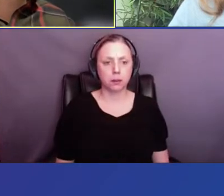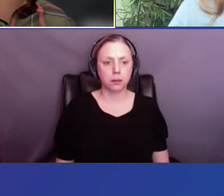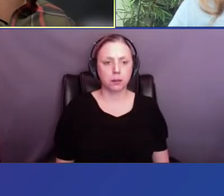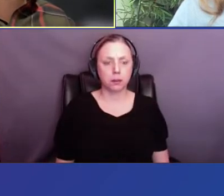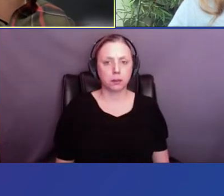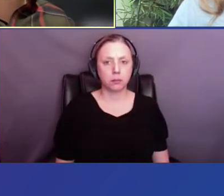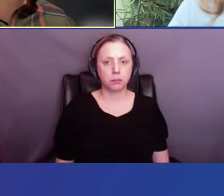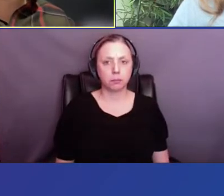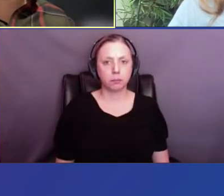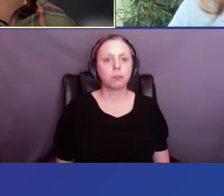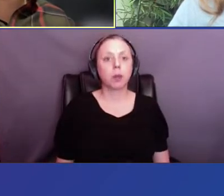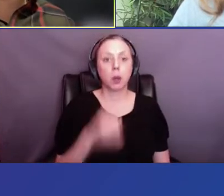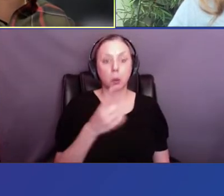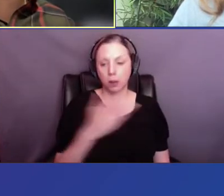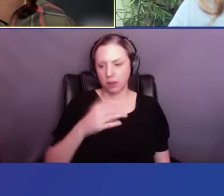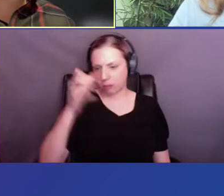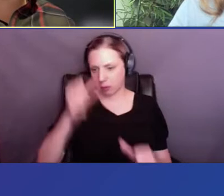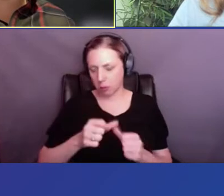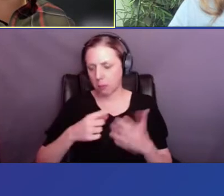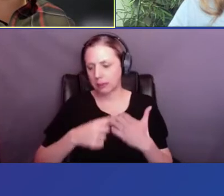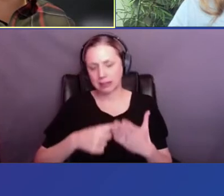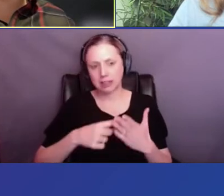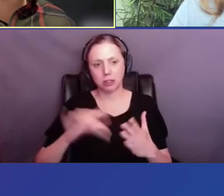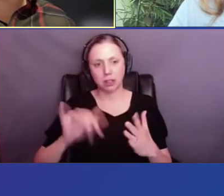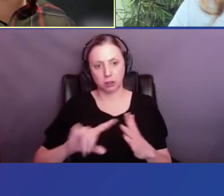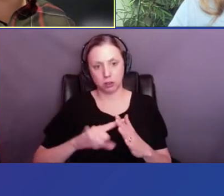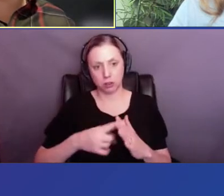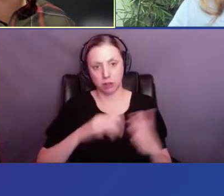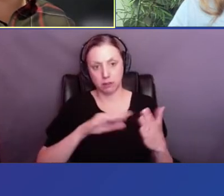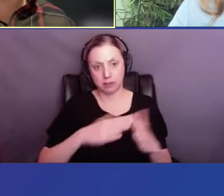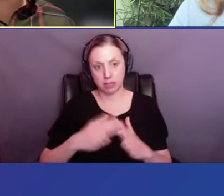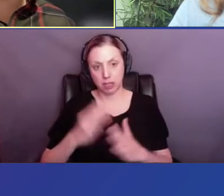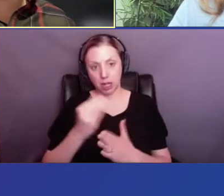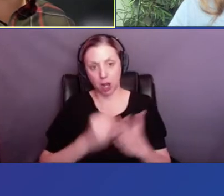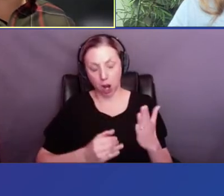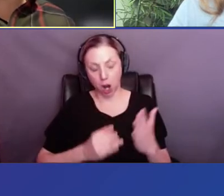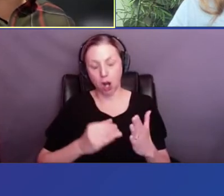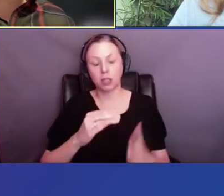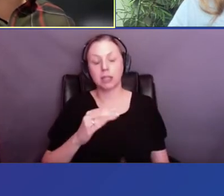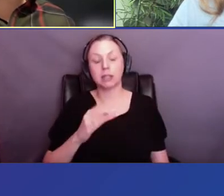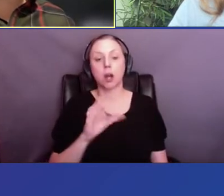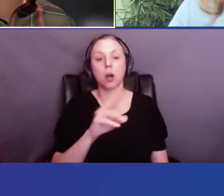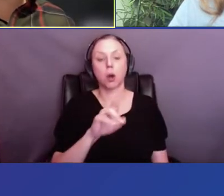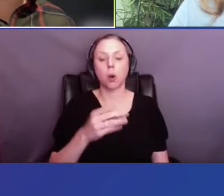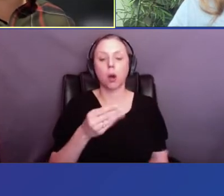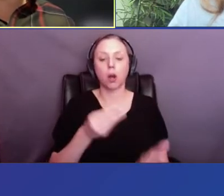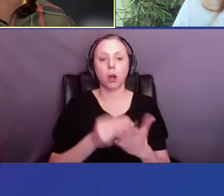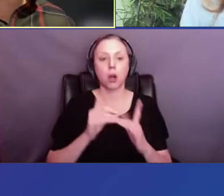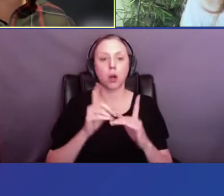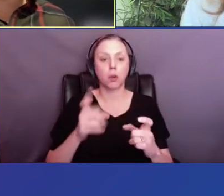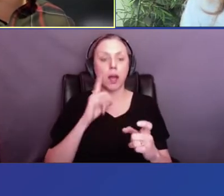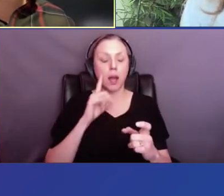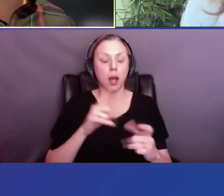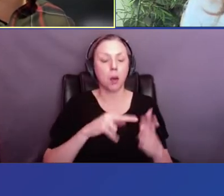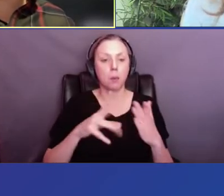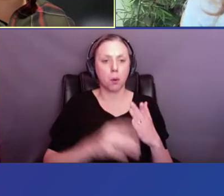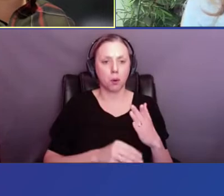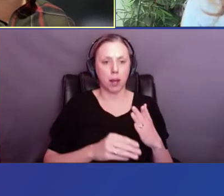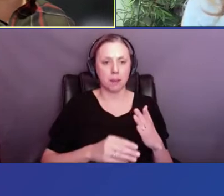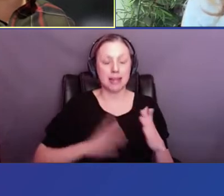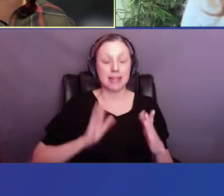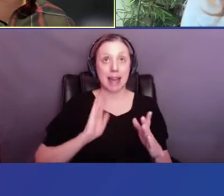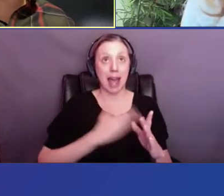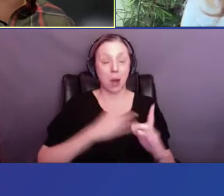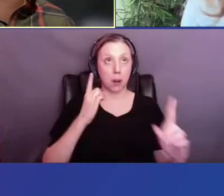So one thing I remember talking about at the start of the City Artist Corps grant program was the need to put our missions aside because